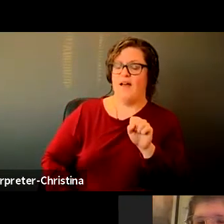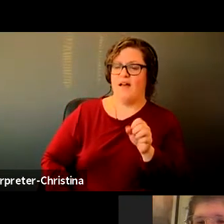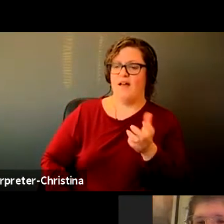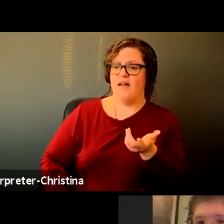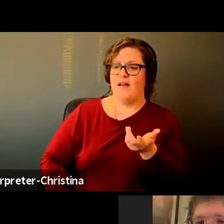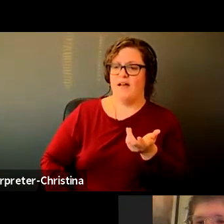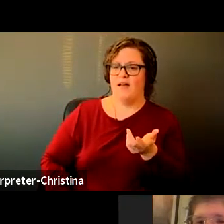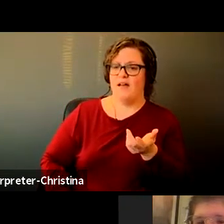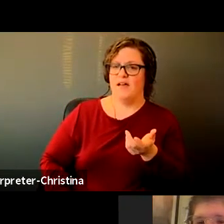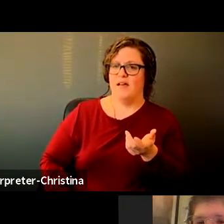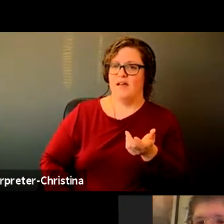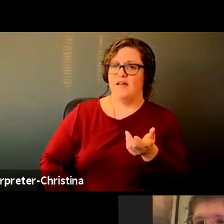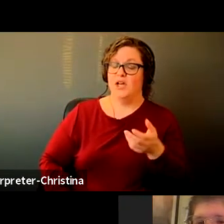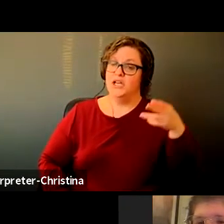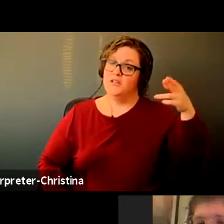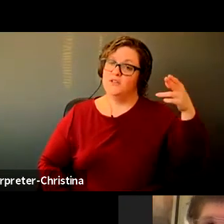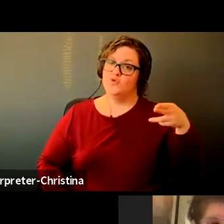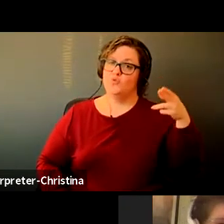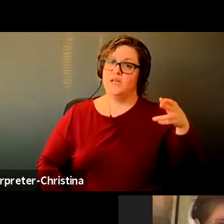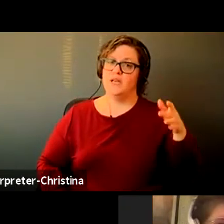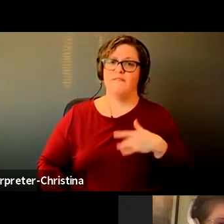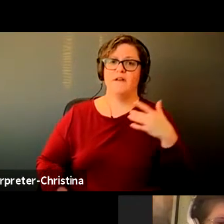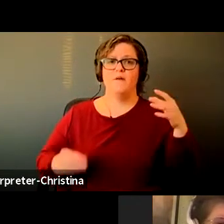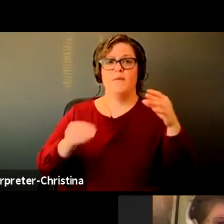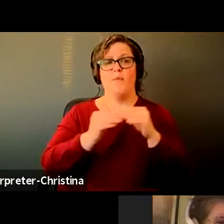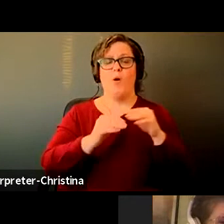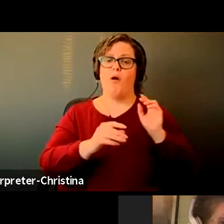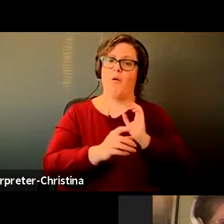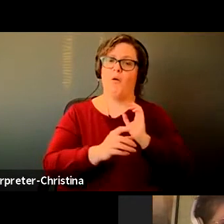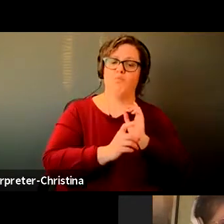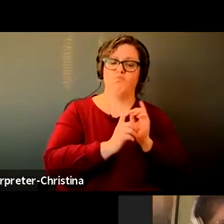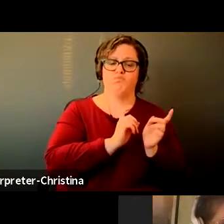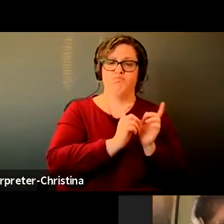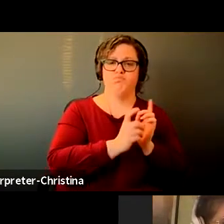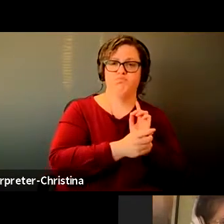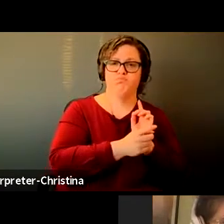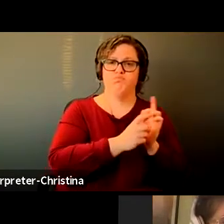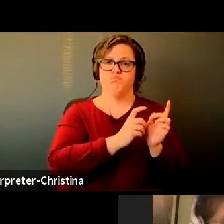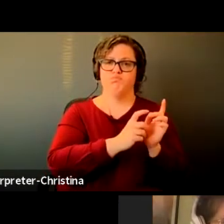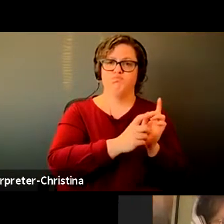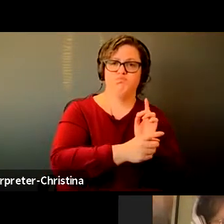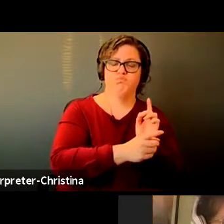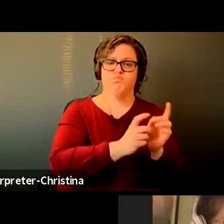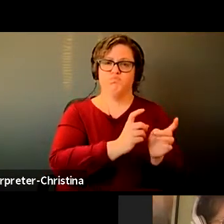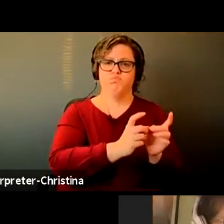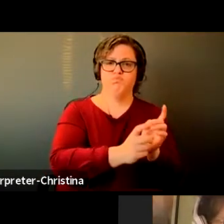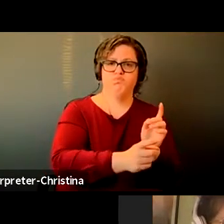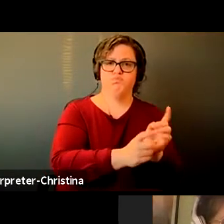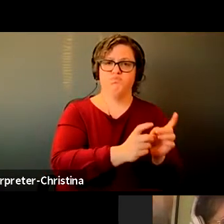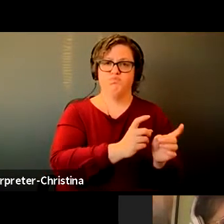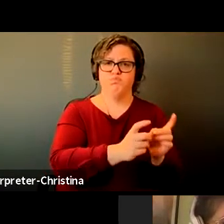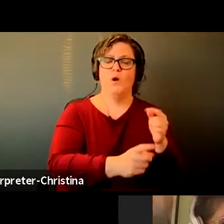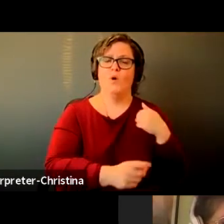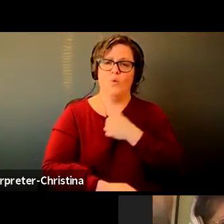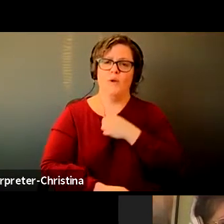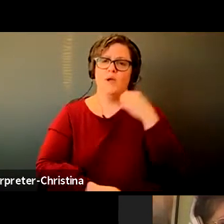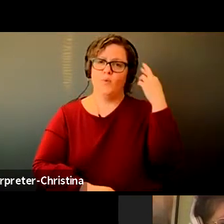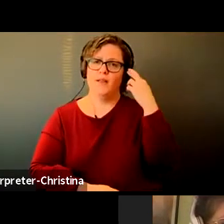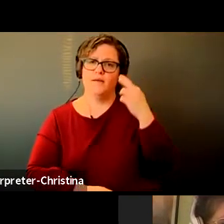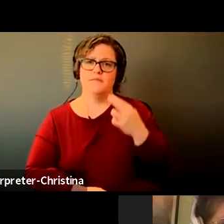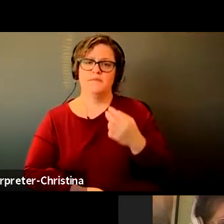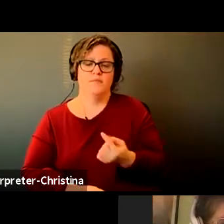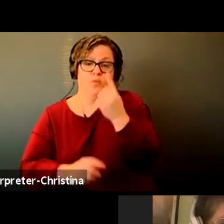history feels a bit more fluid, and we recognize that, like, that story is maybe, that's only one sort of